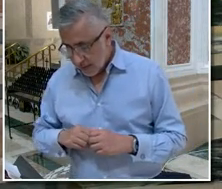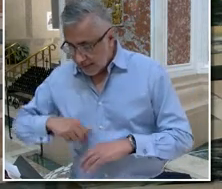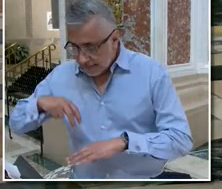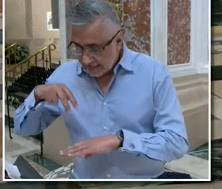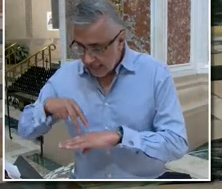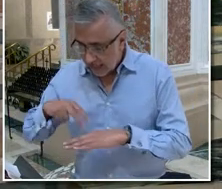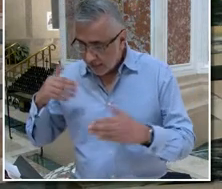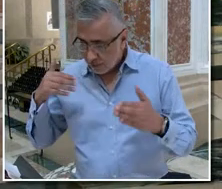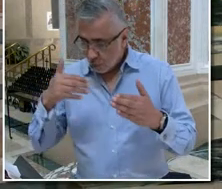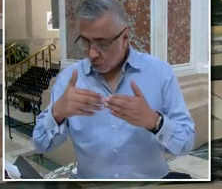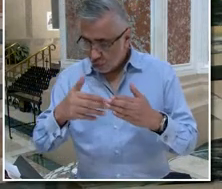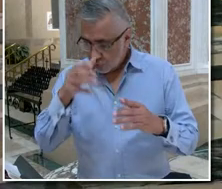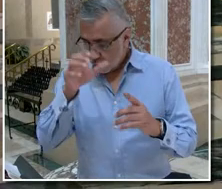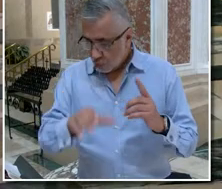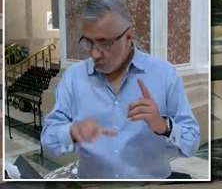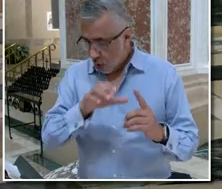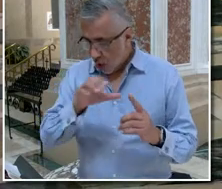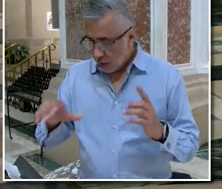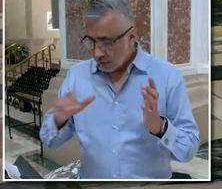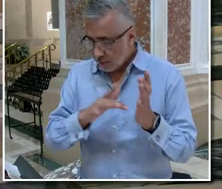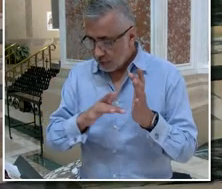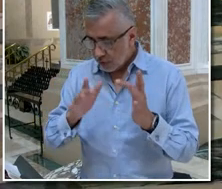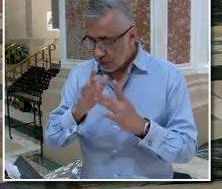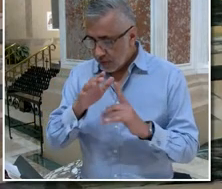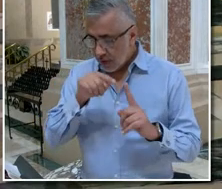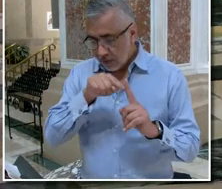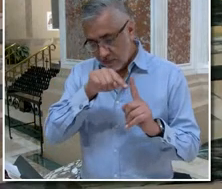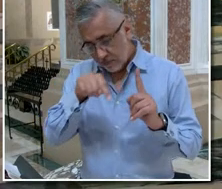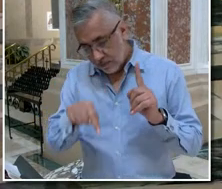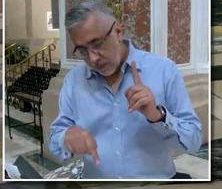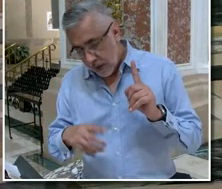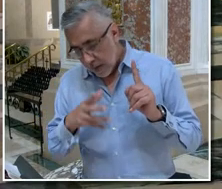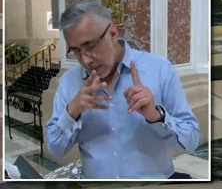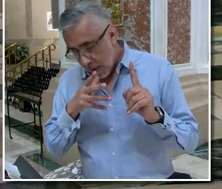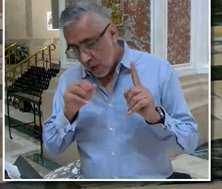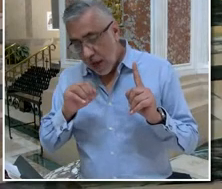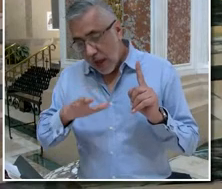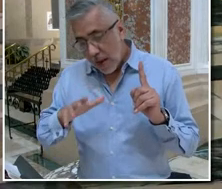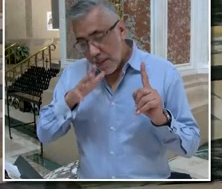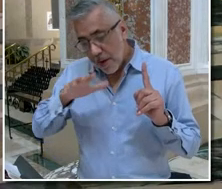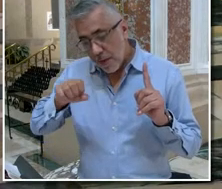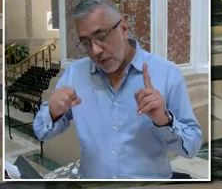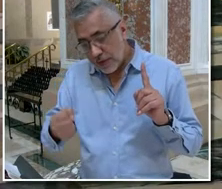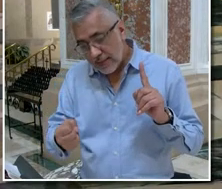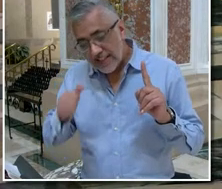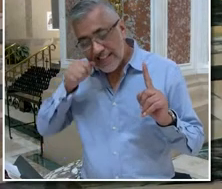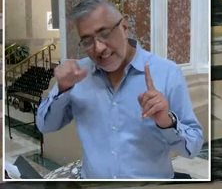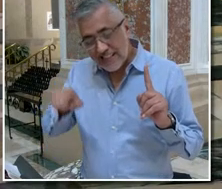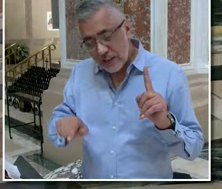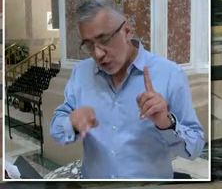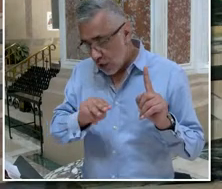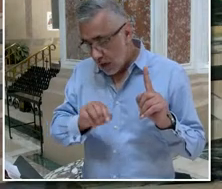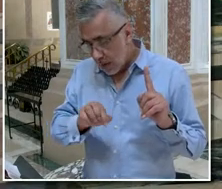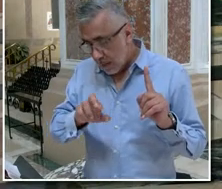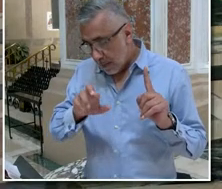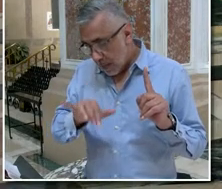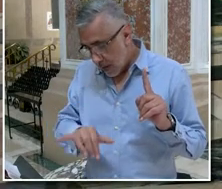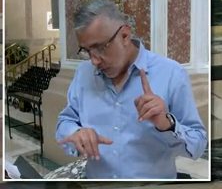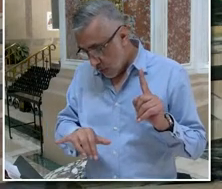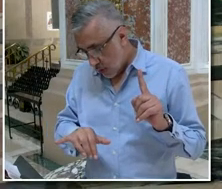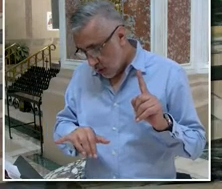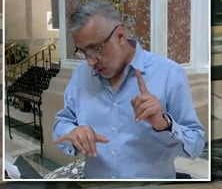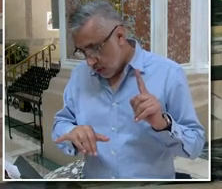Standing by the cross of Jesus were his mother and his mother's sister, Mary, the wife of